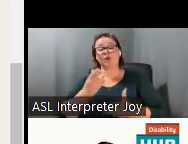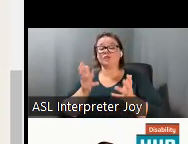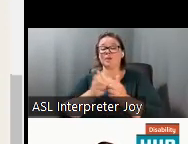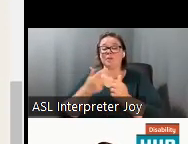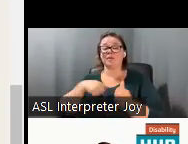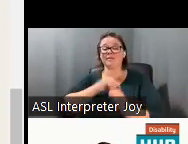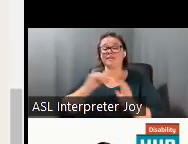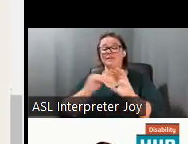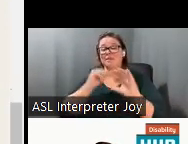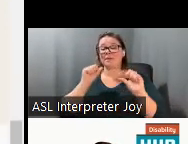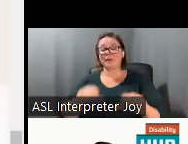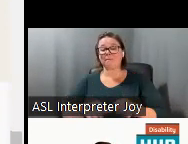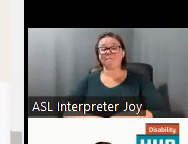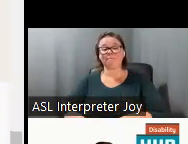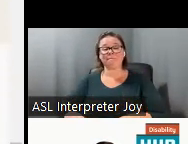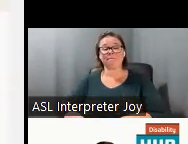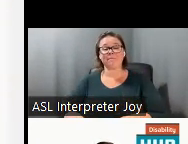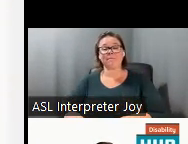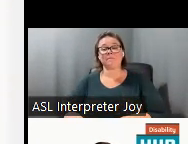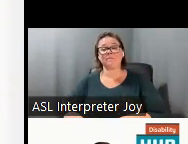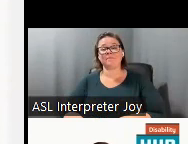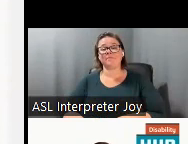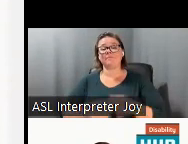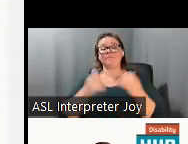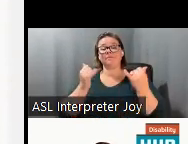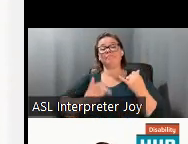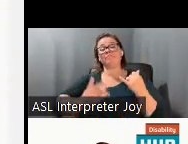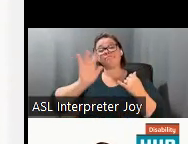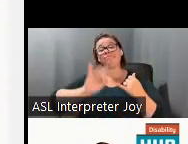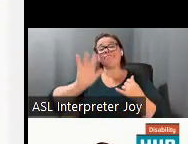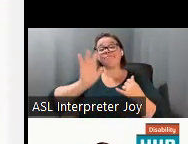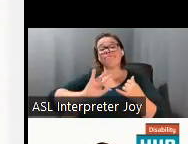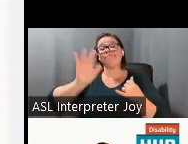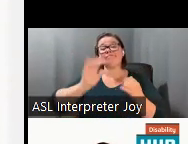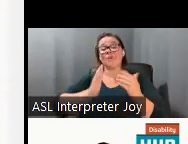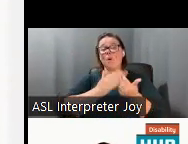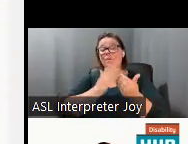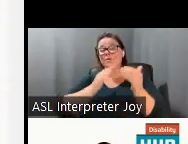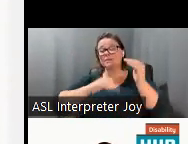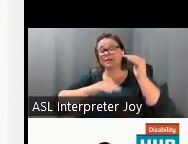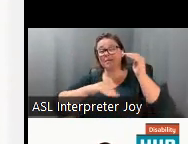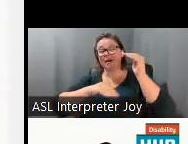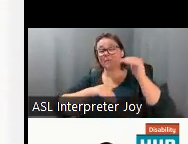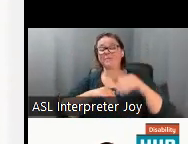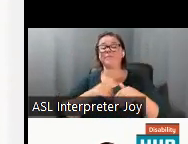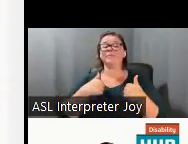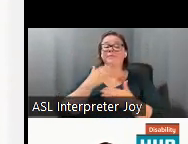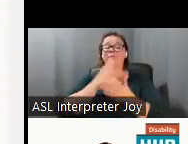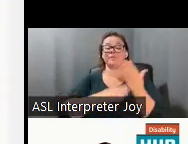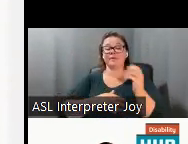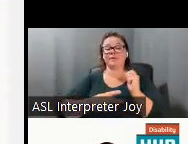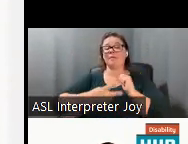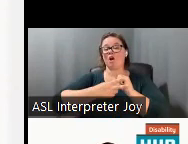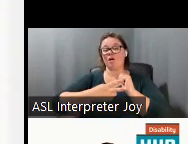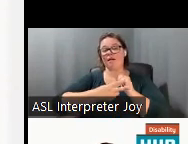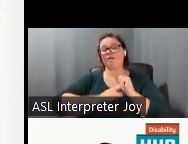us. And as we scroll down almost to the bottom of this page, there's some archived